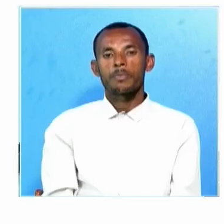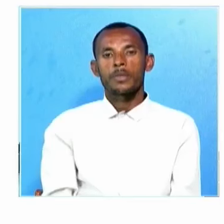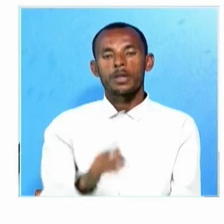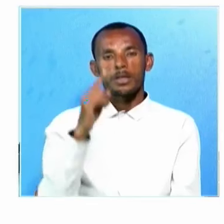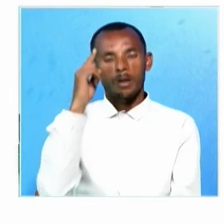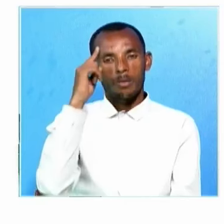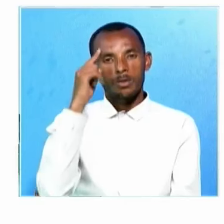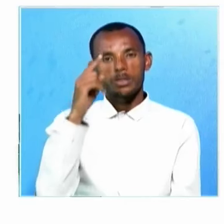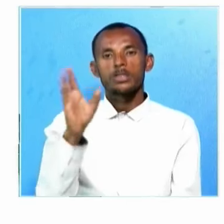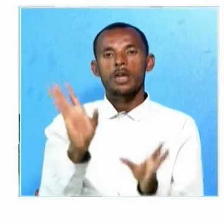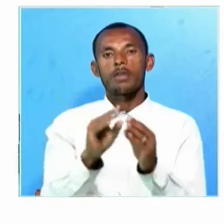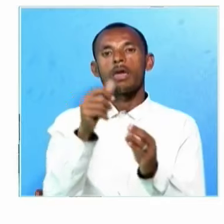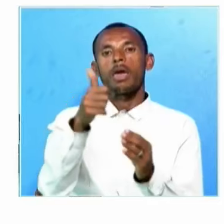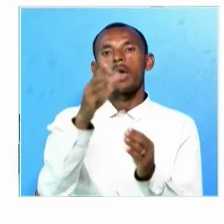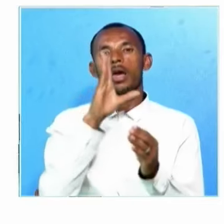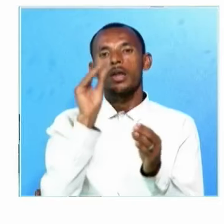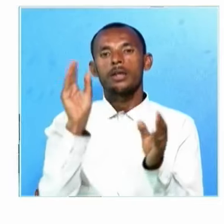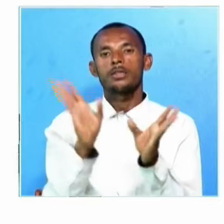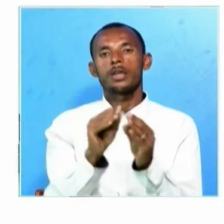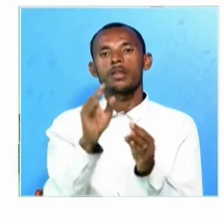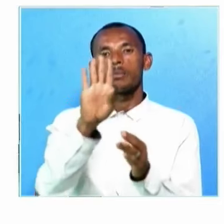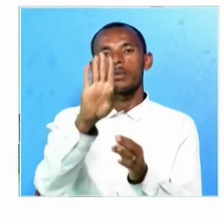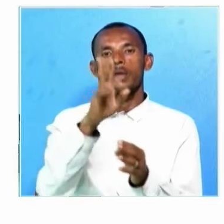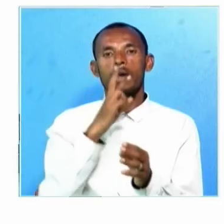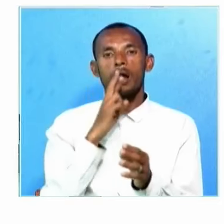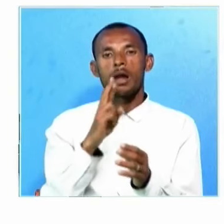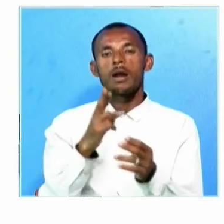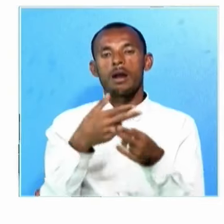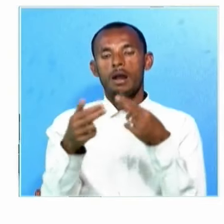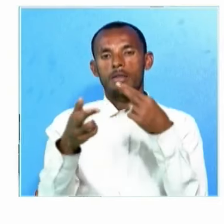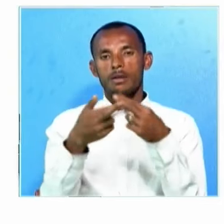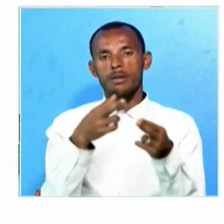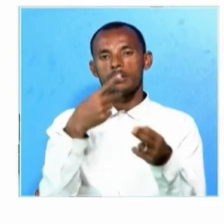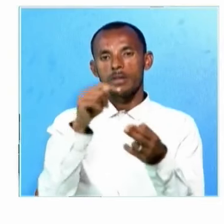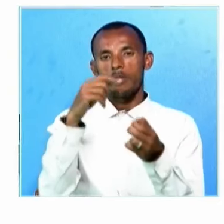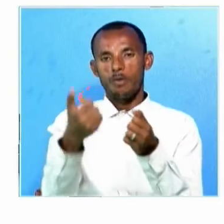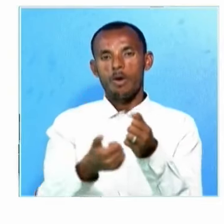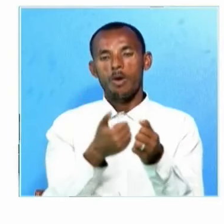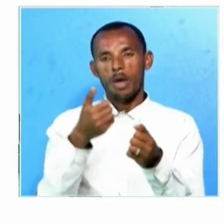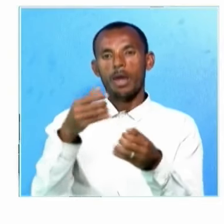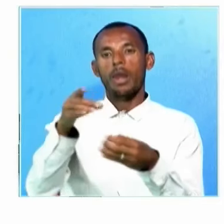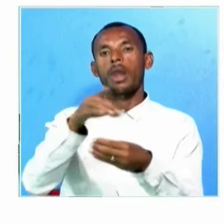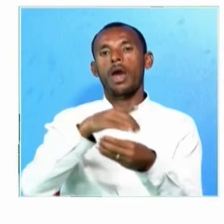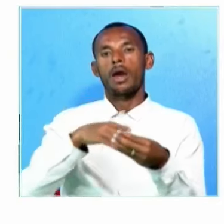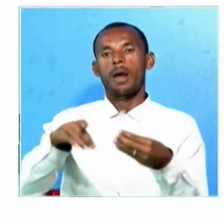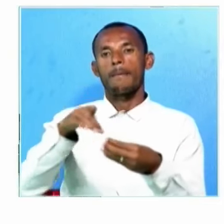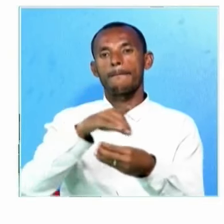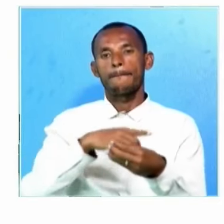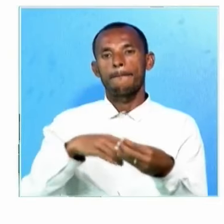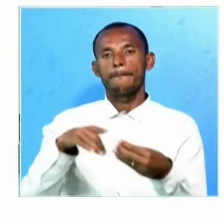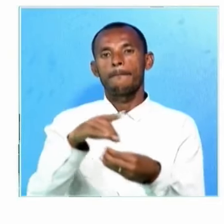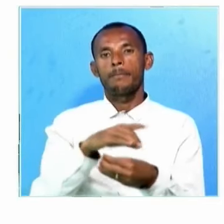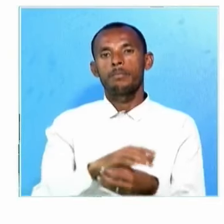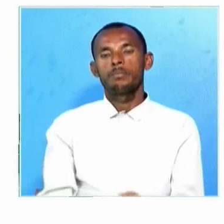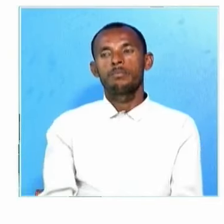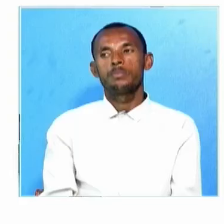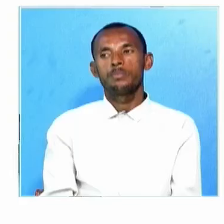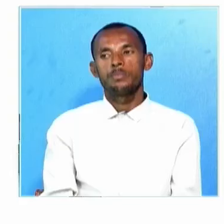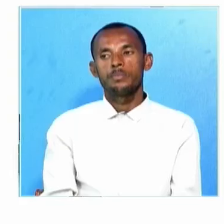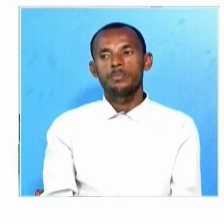Suppose set A and set B are related in the following diagram. Are related